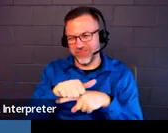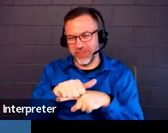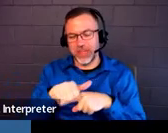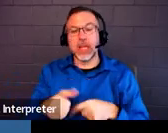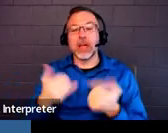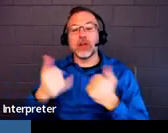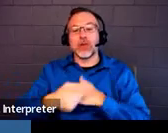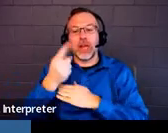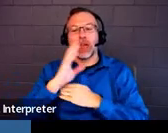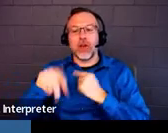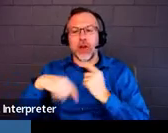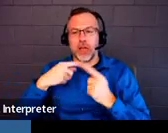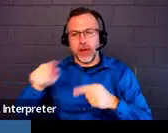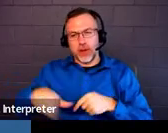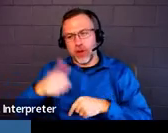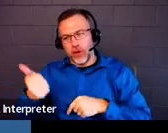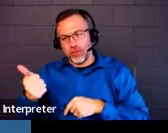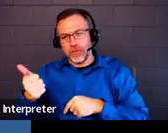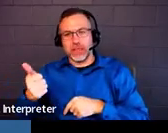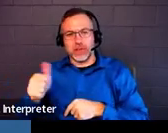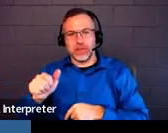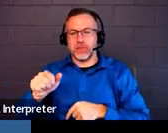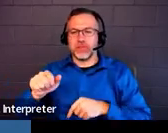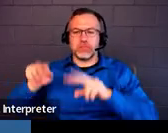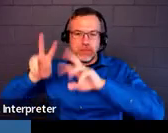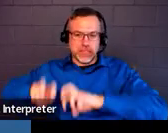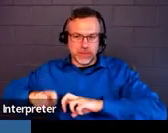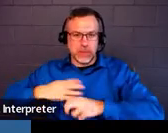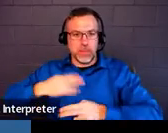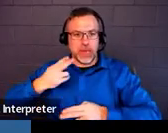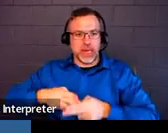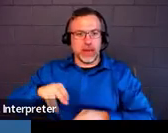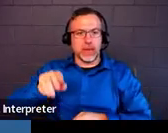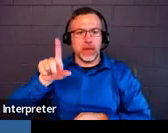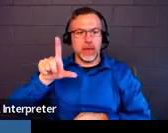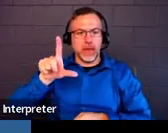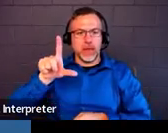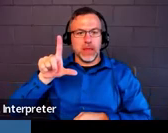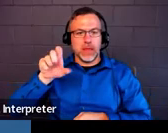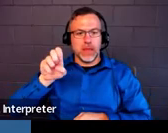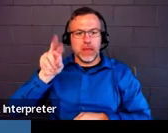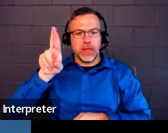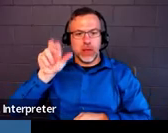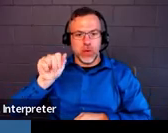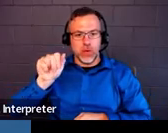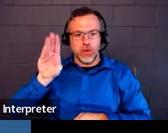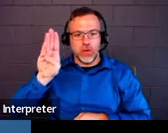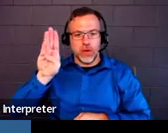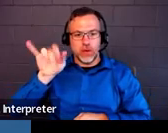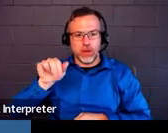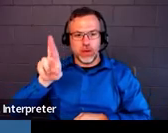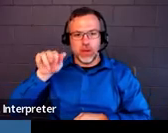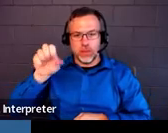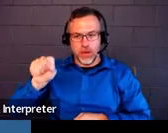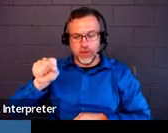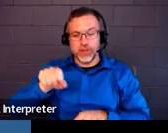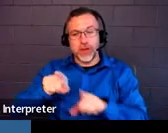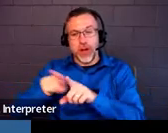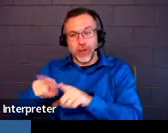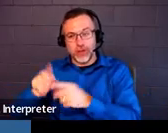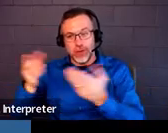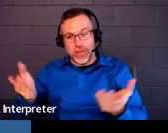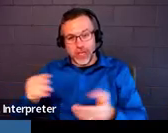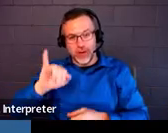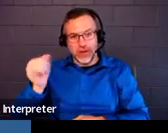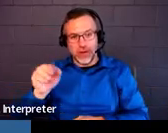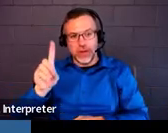alternate assessment. I am Leora Byers. I am on the federal monitoring team, and with me today is Jody Bossio Smith. Can